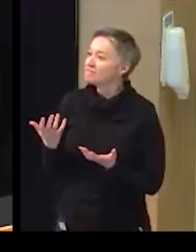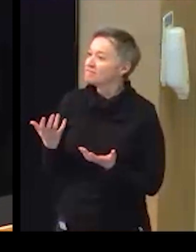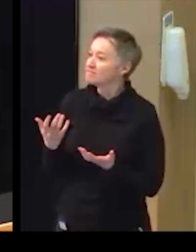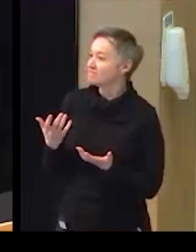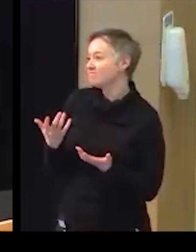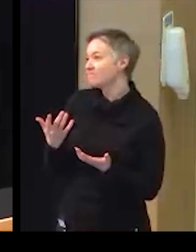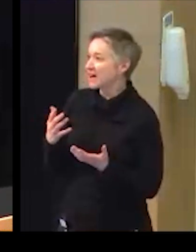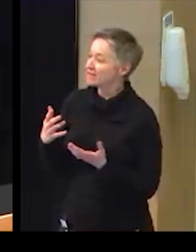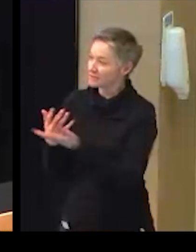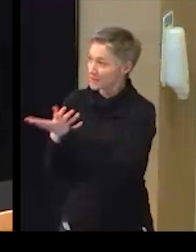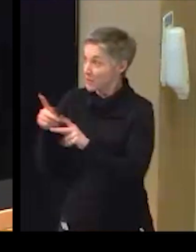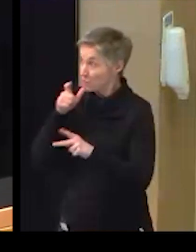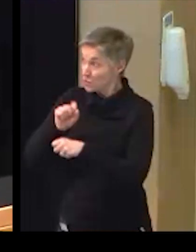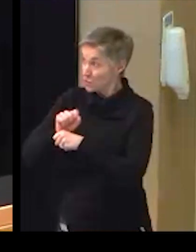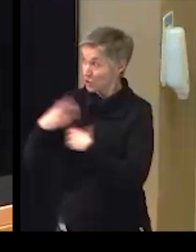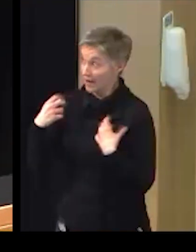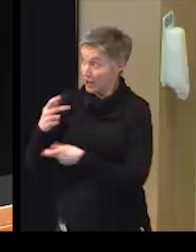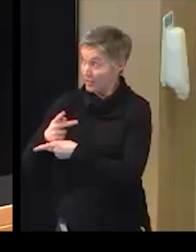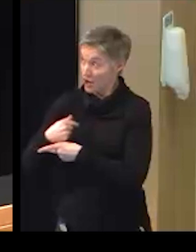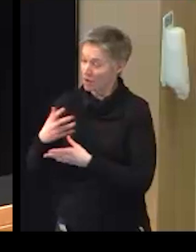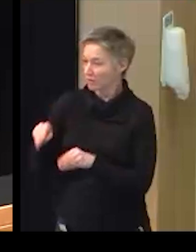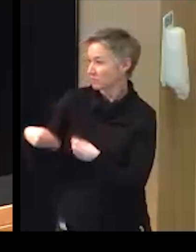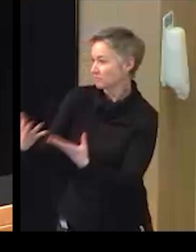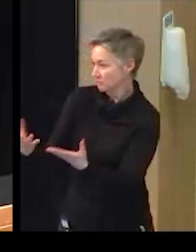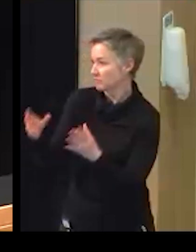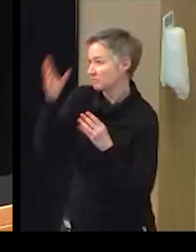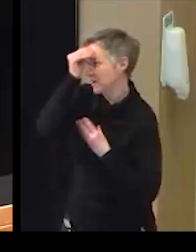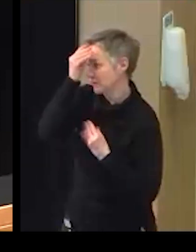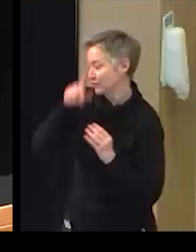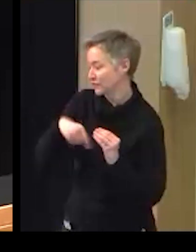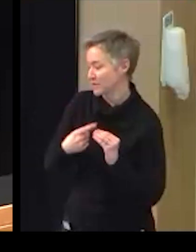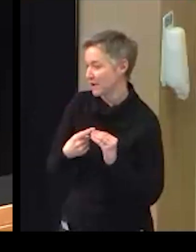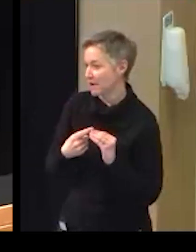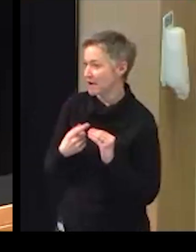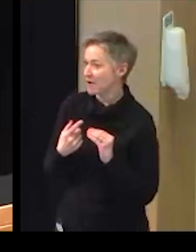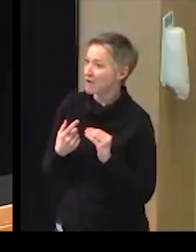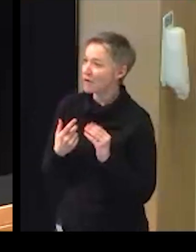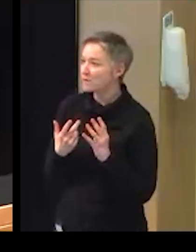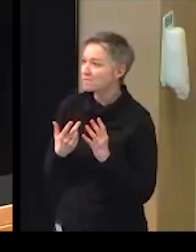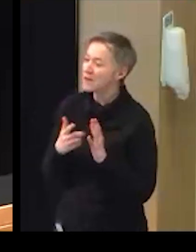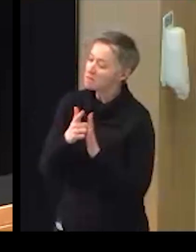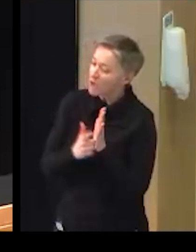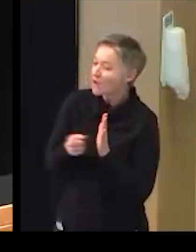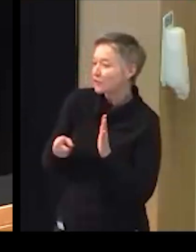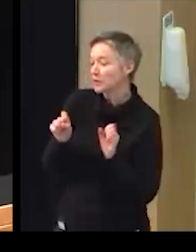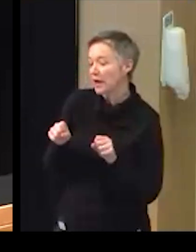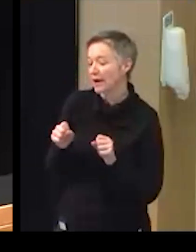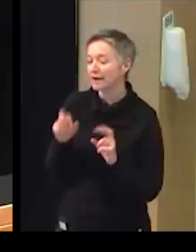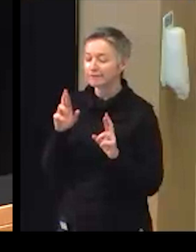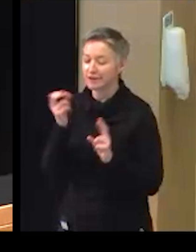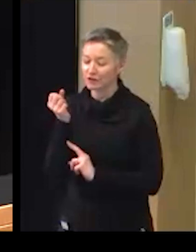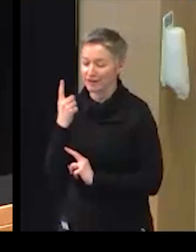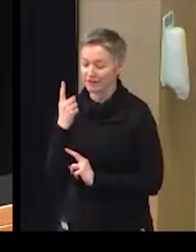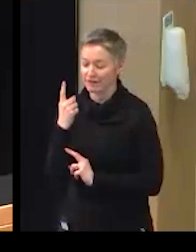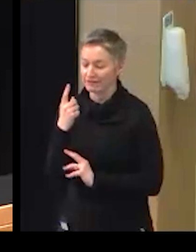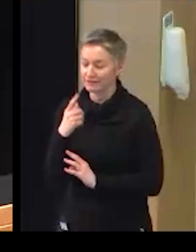segment among you some additional information on a basis that you can understand it, hopefully. But I also